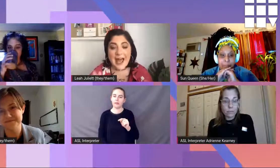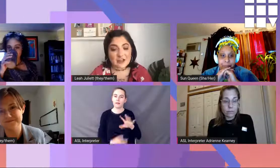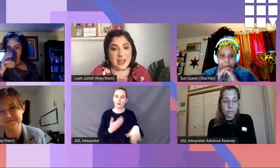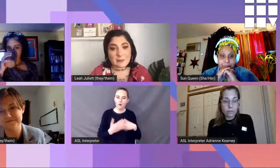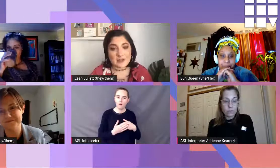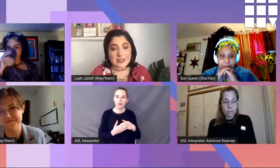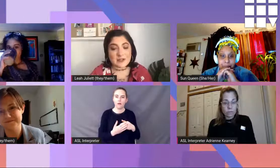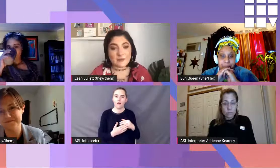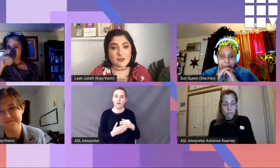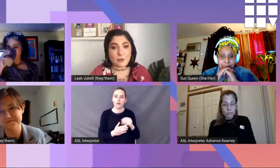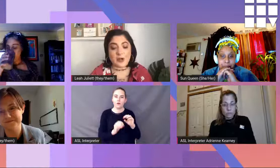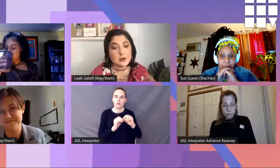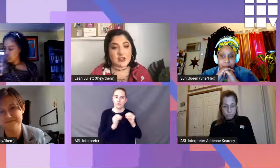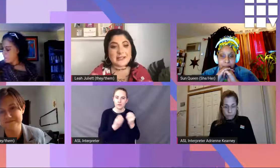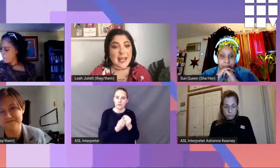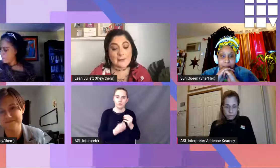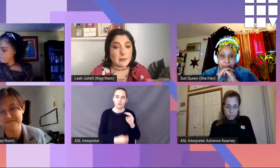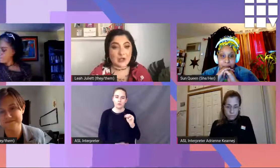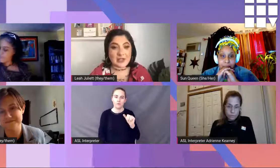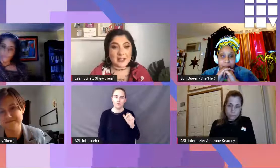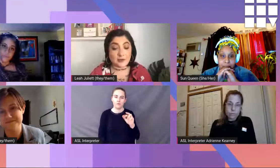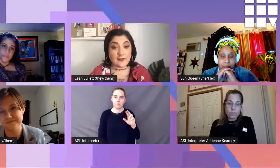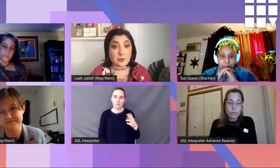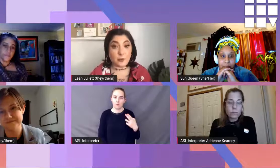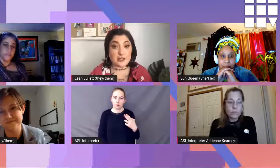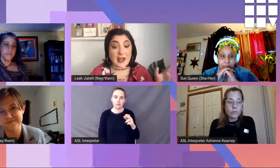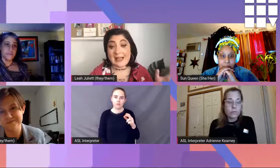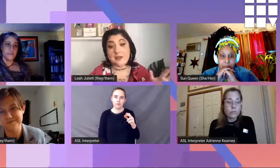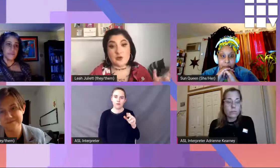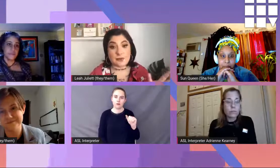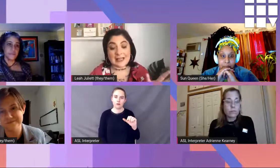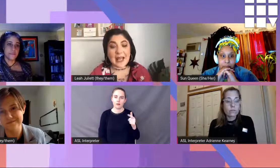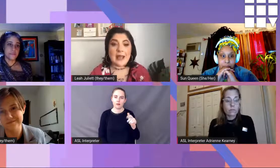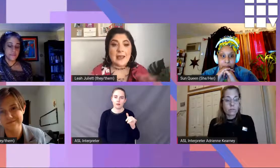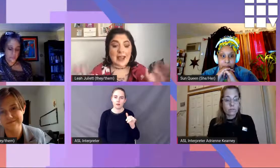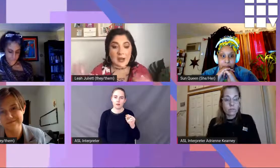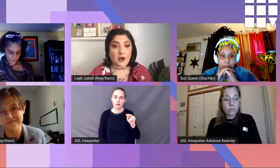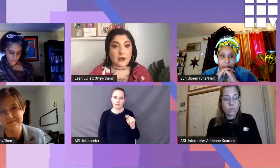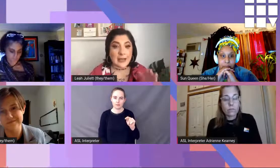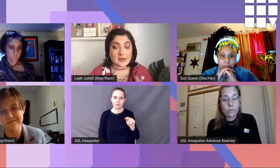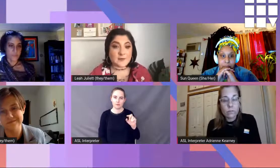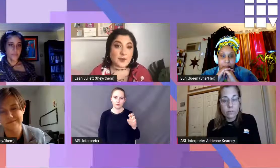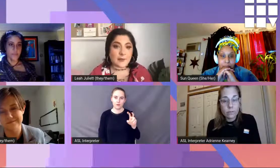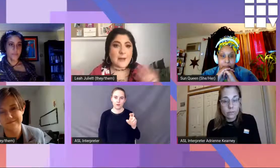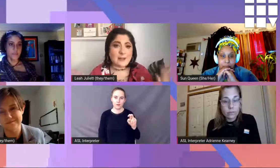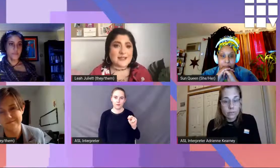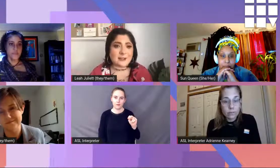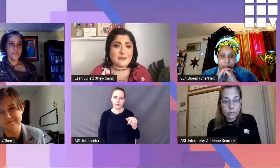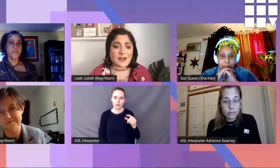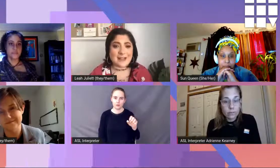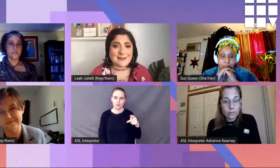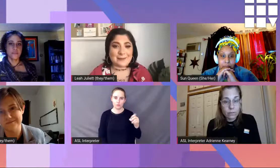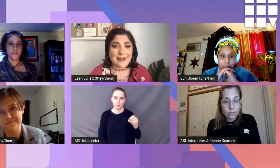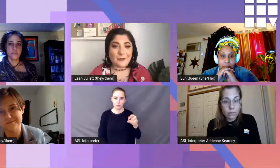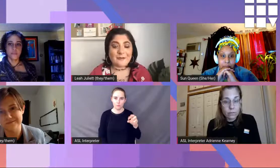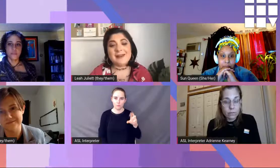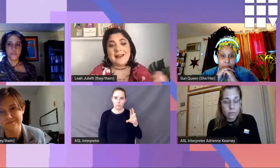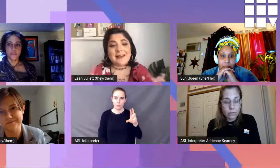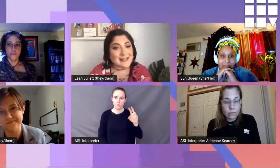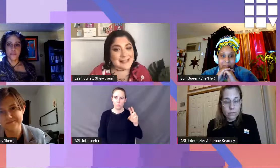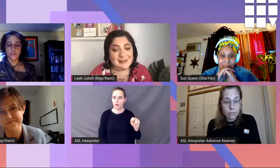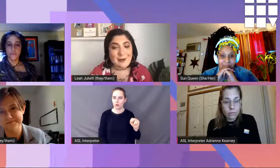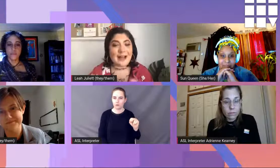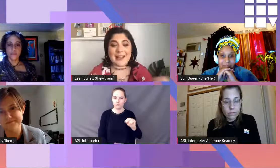use the hashtag March Against Revenge Porn. You could just type in March Against Revenge Porn to any social media and our handles will come up because they're different on some